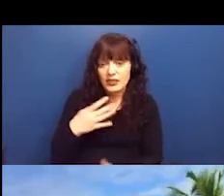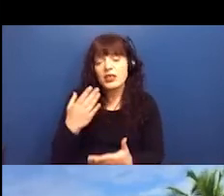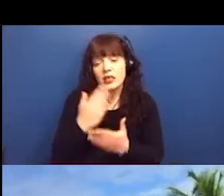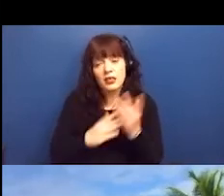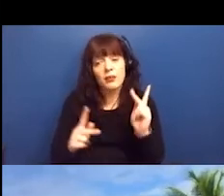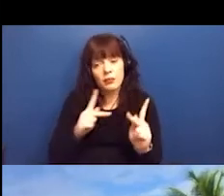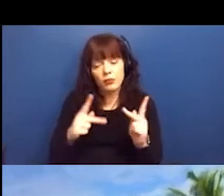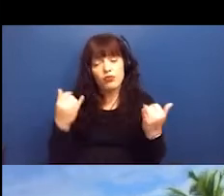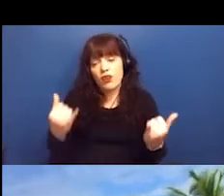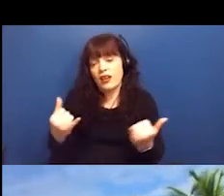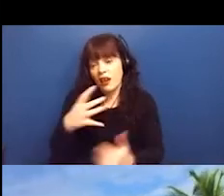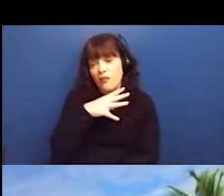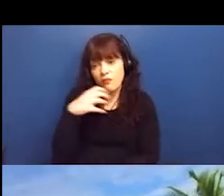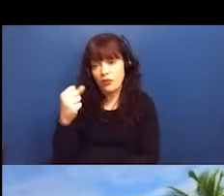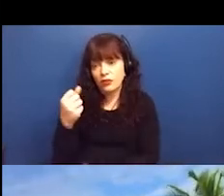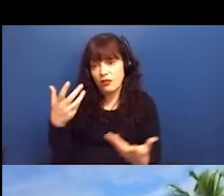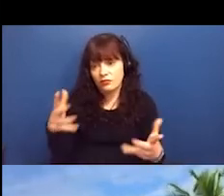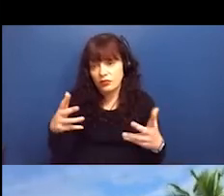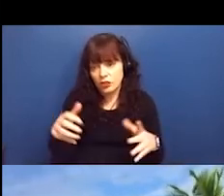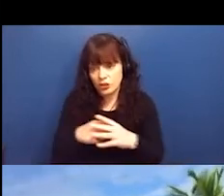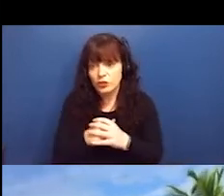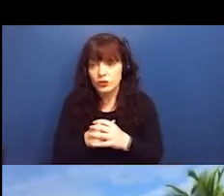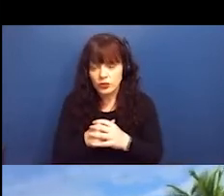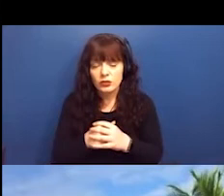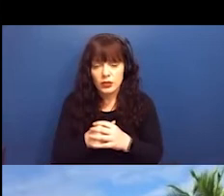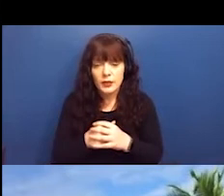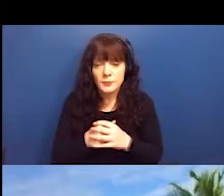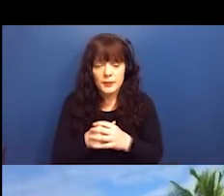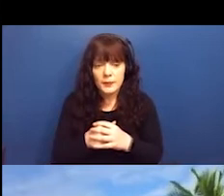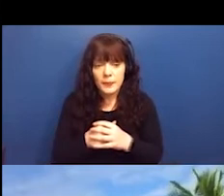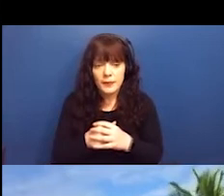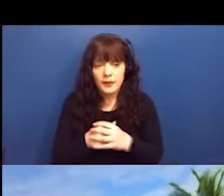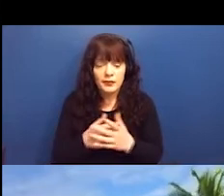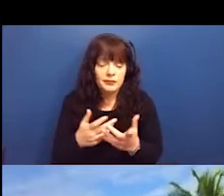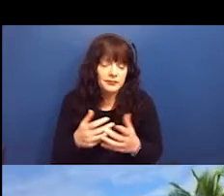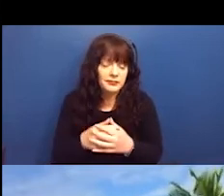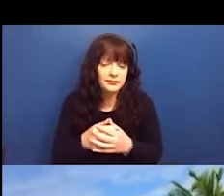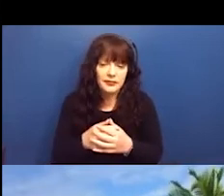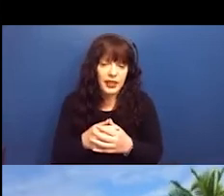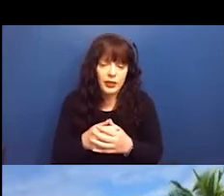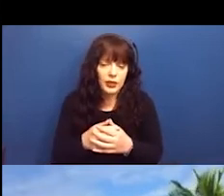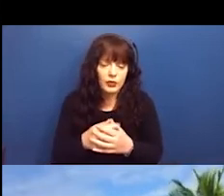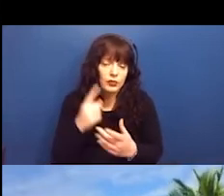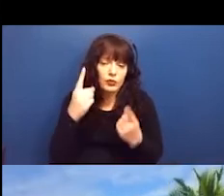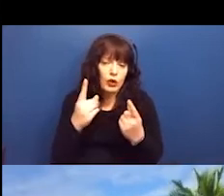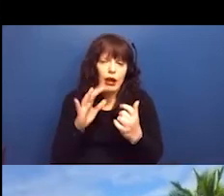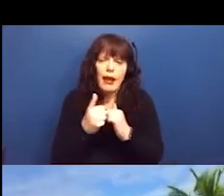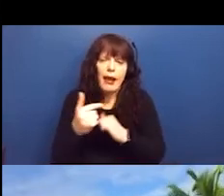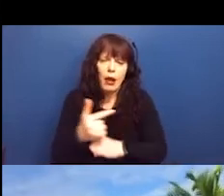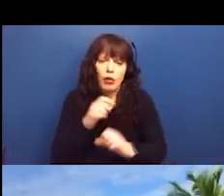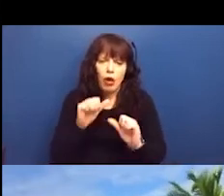out. And you know, it's just, you know, you wonder how long we can all keep going,